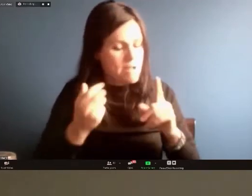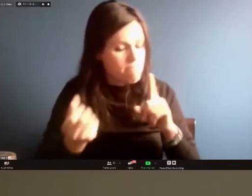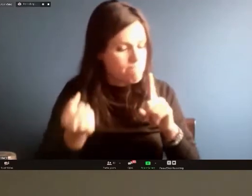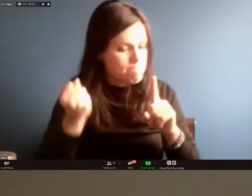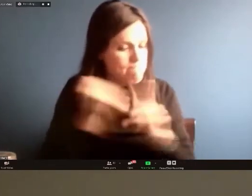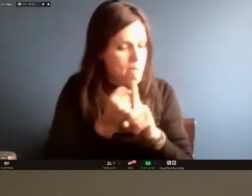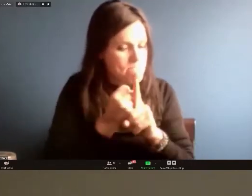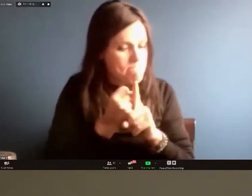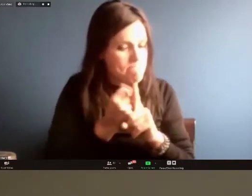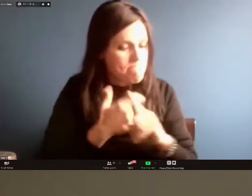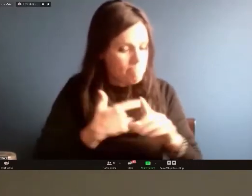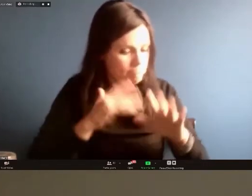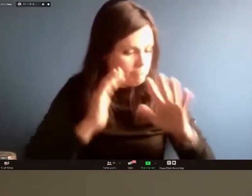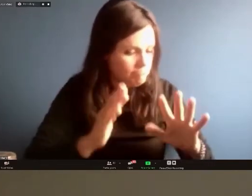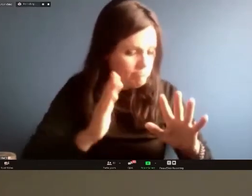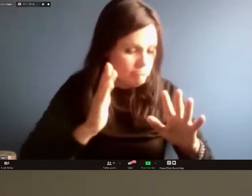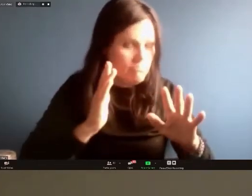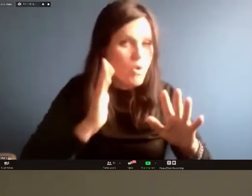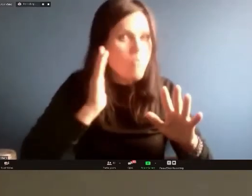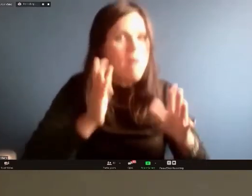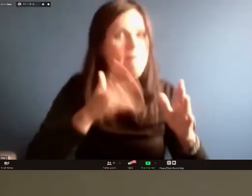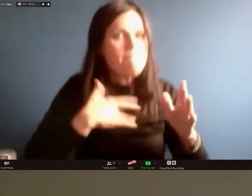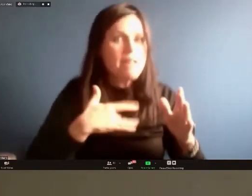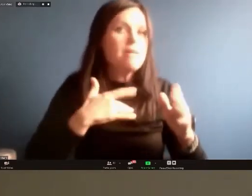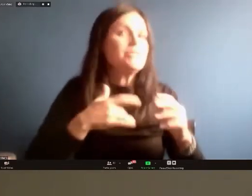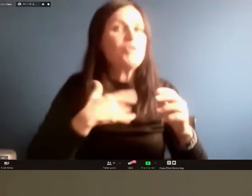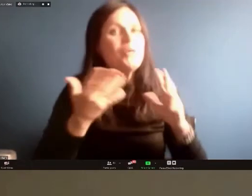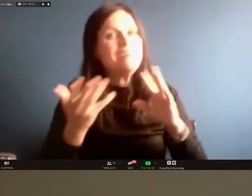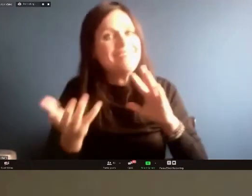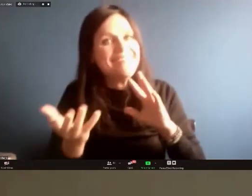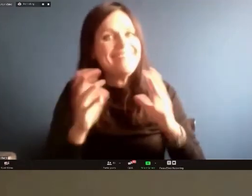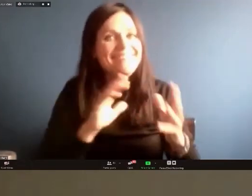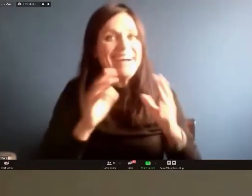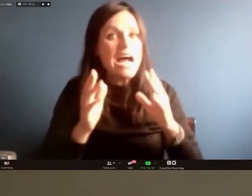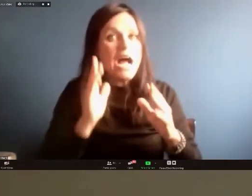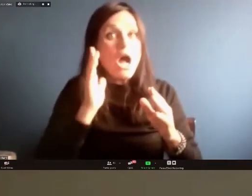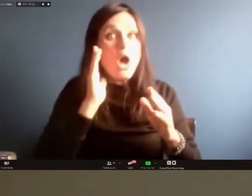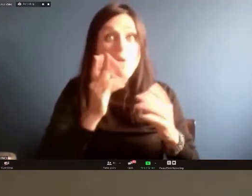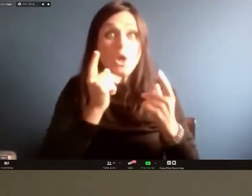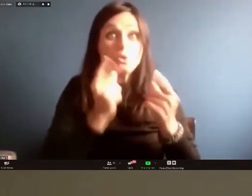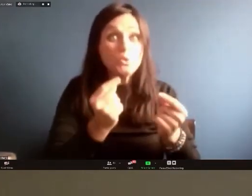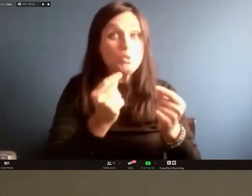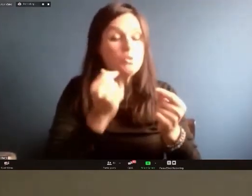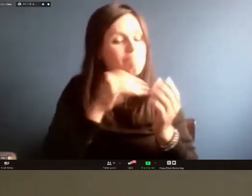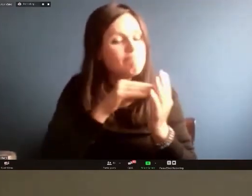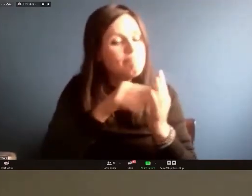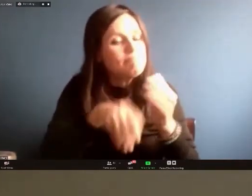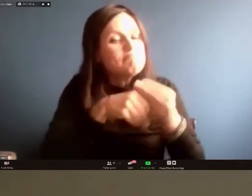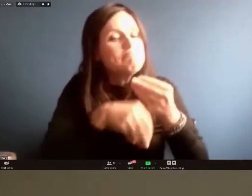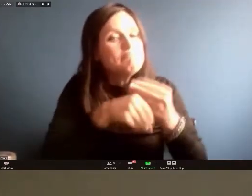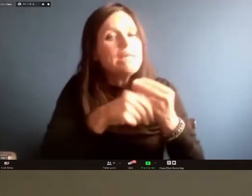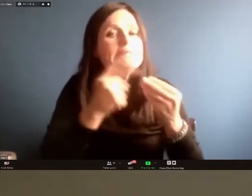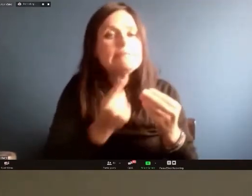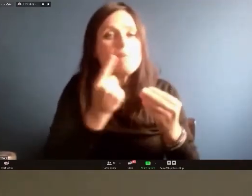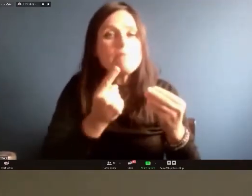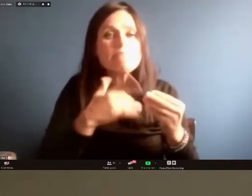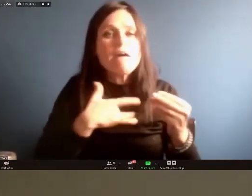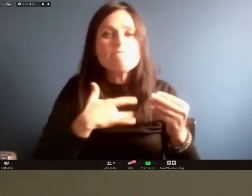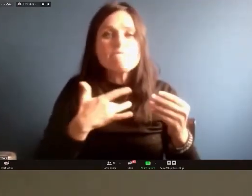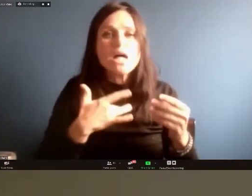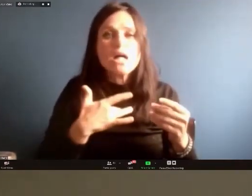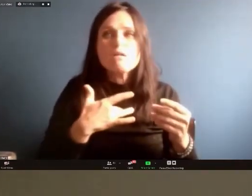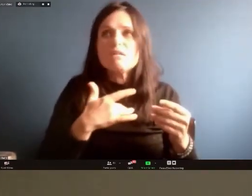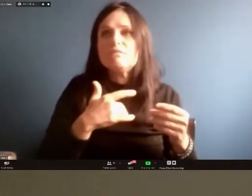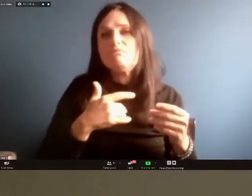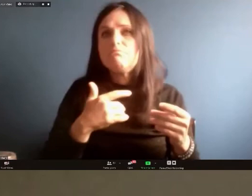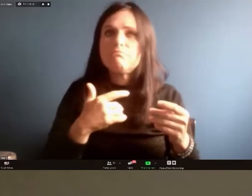So it's I suppose it's a mix, but I would never do anything that didn't feel organic and